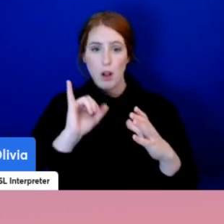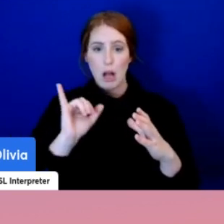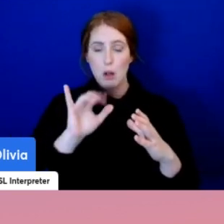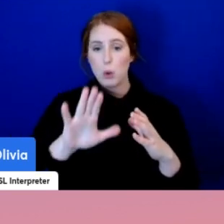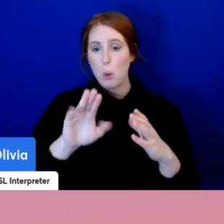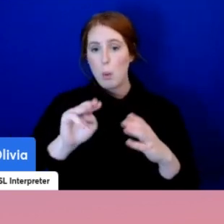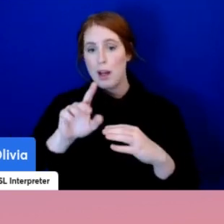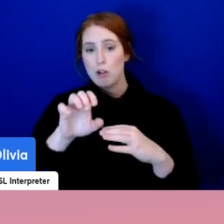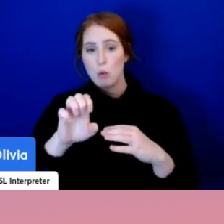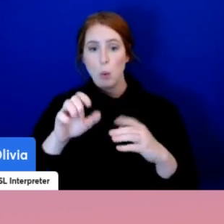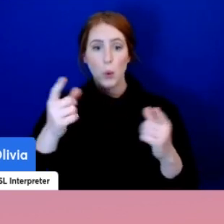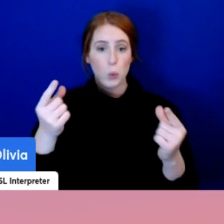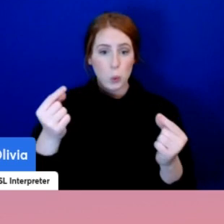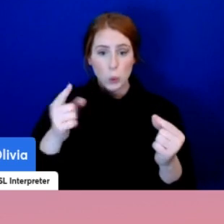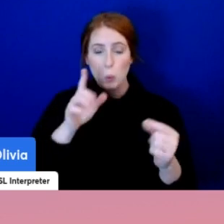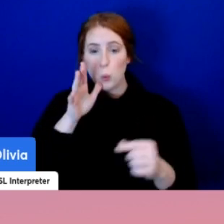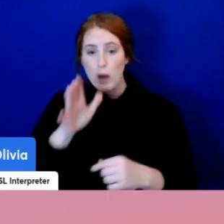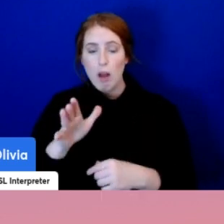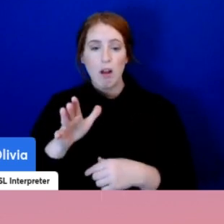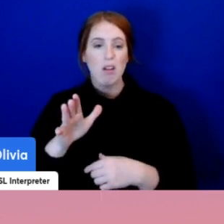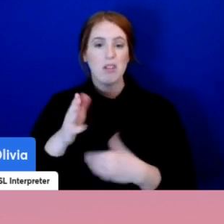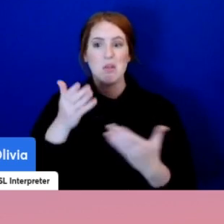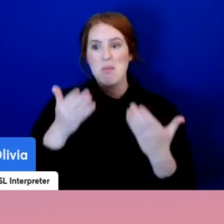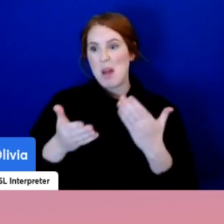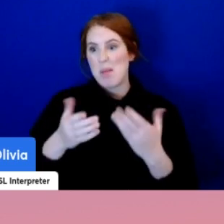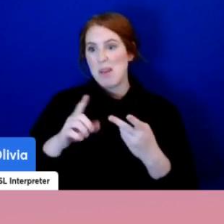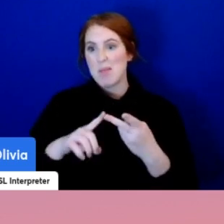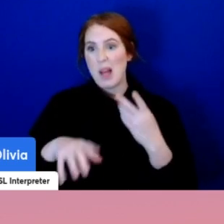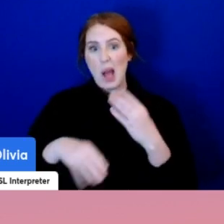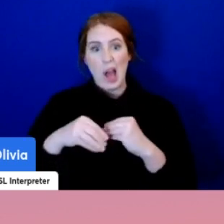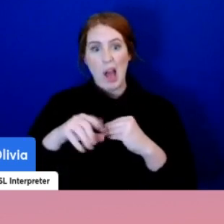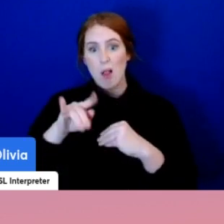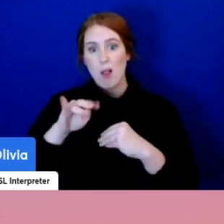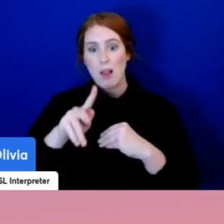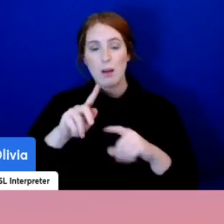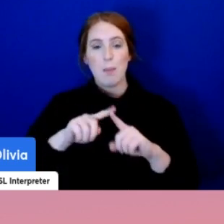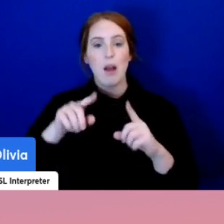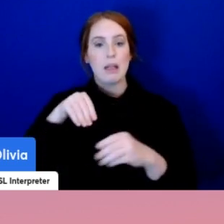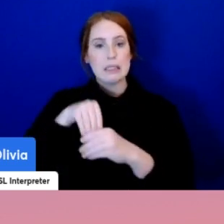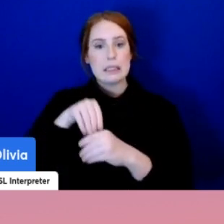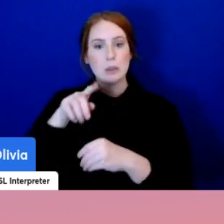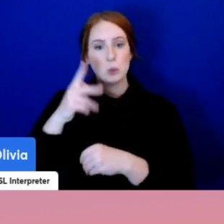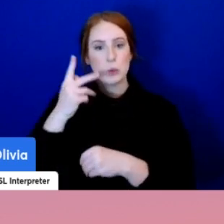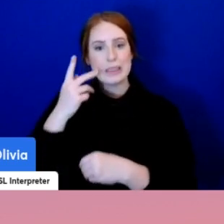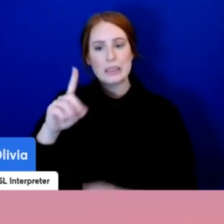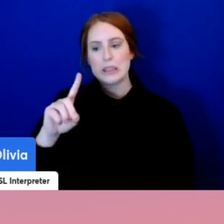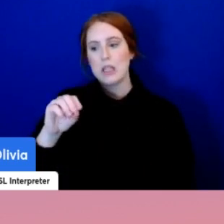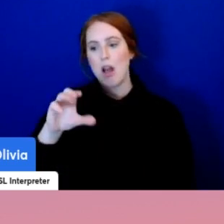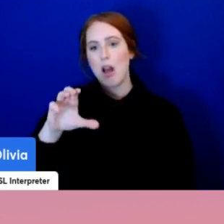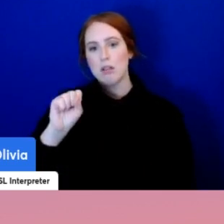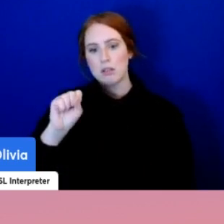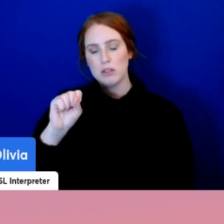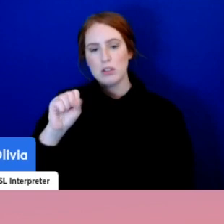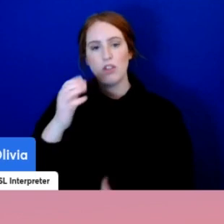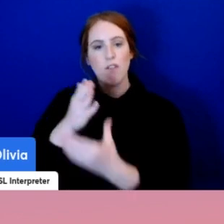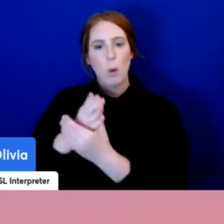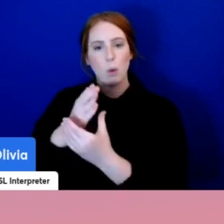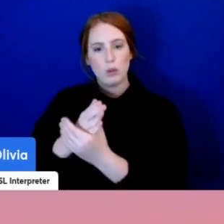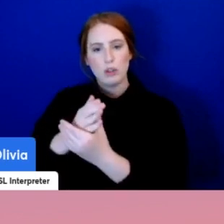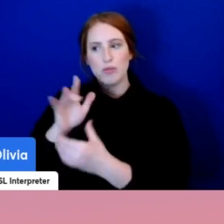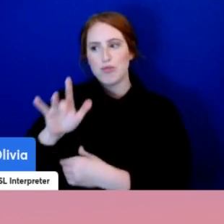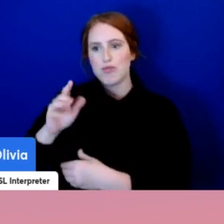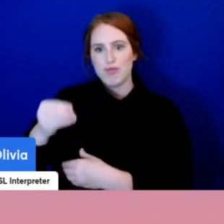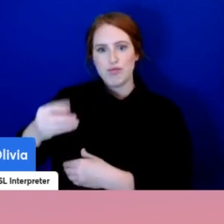some links that you have, but inside of this, you will have a docs folder. And inside of this docs folder will be